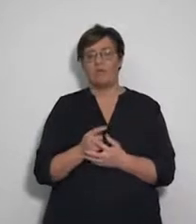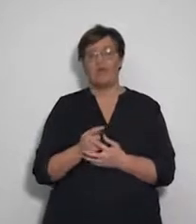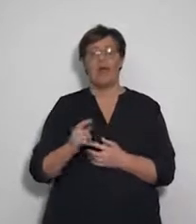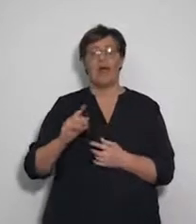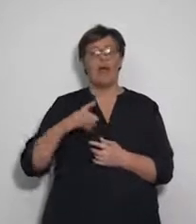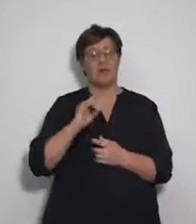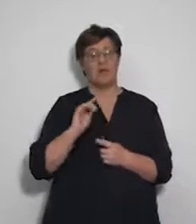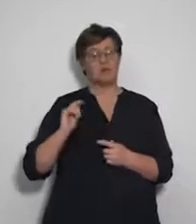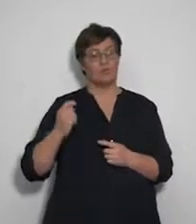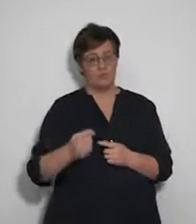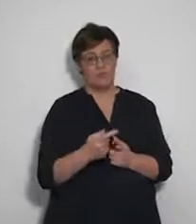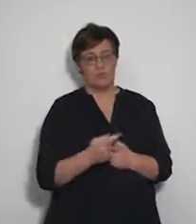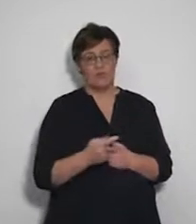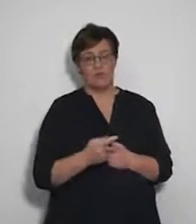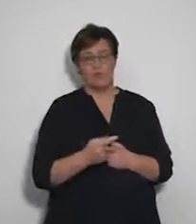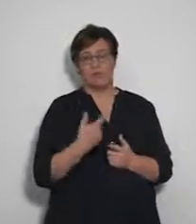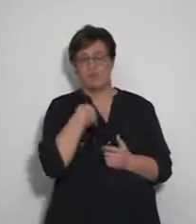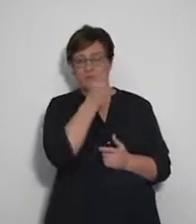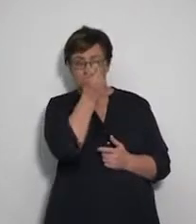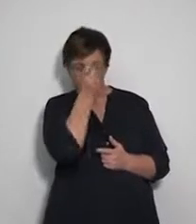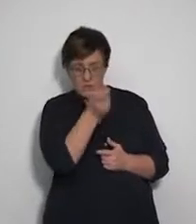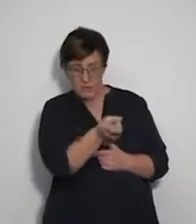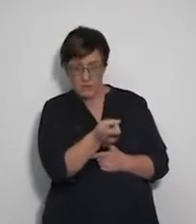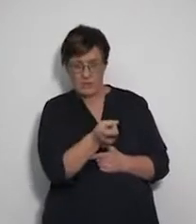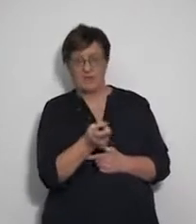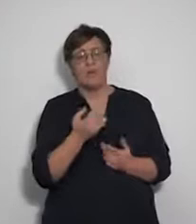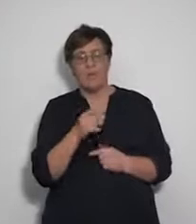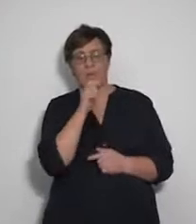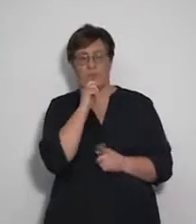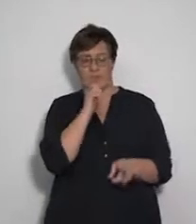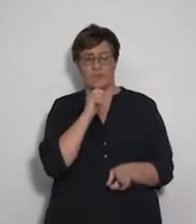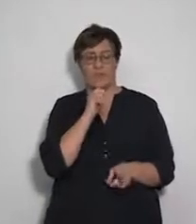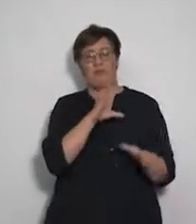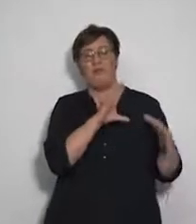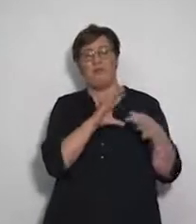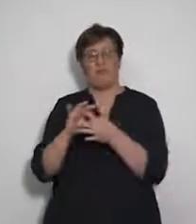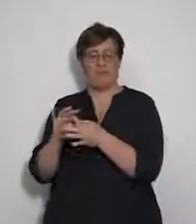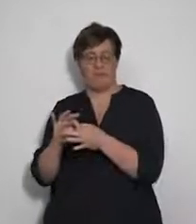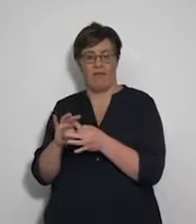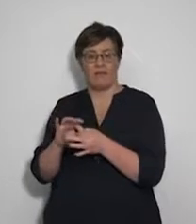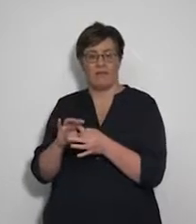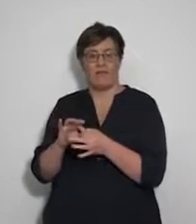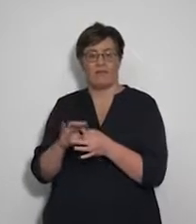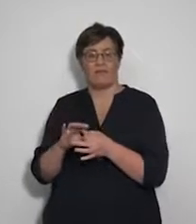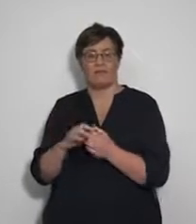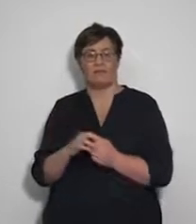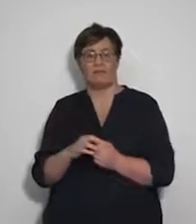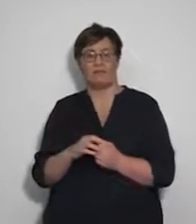of animals such as the horn, rhino horns, we can now use that to link that to